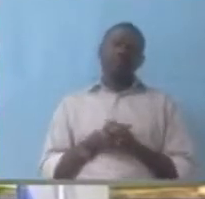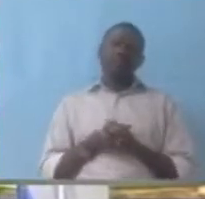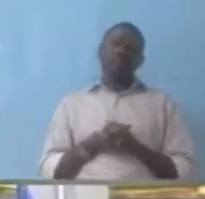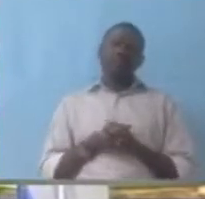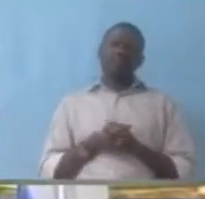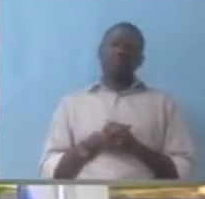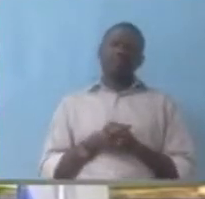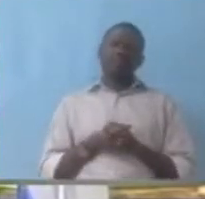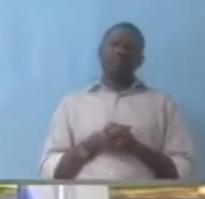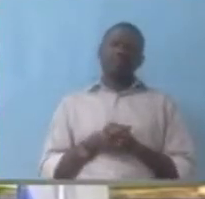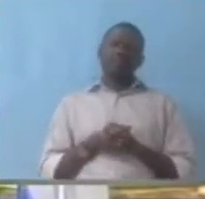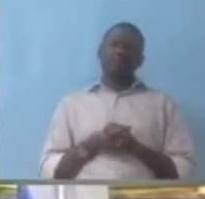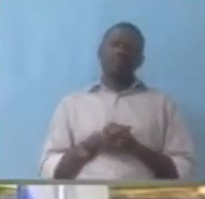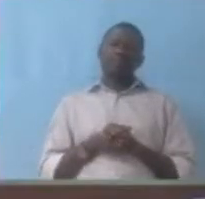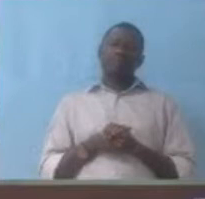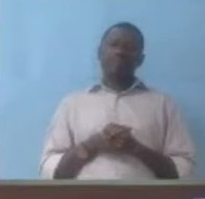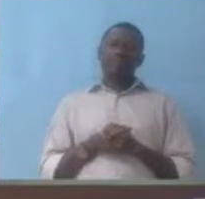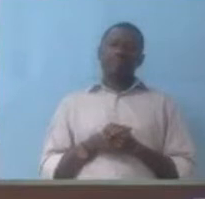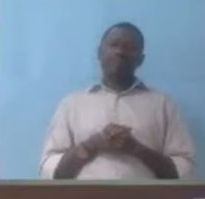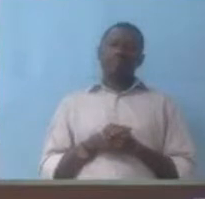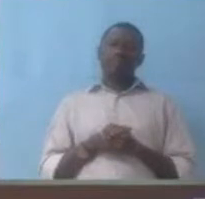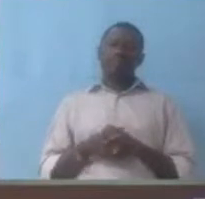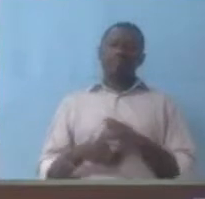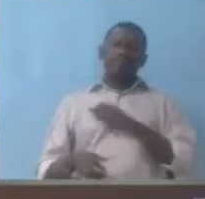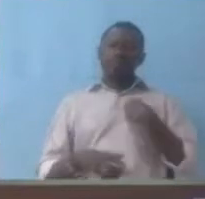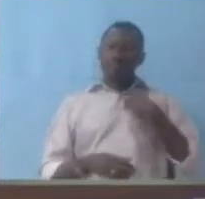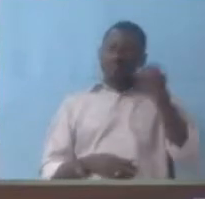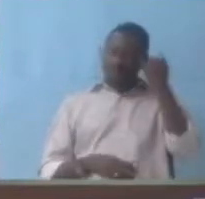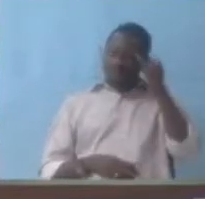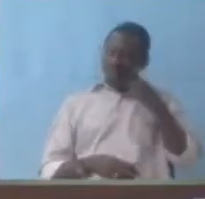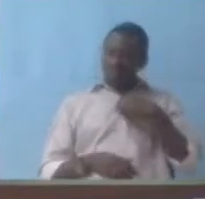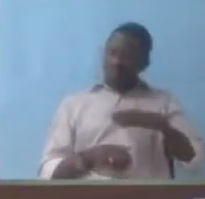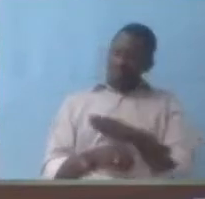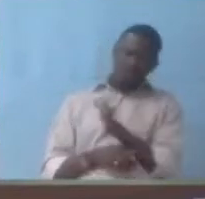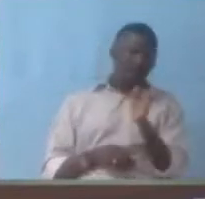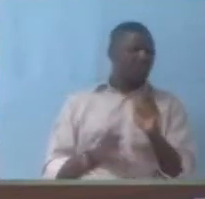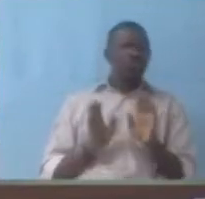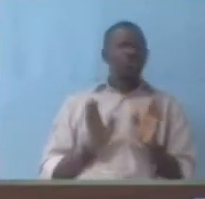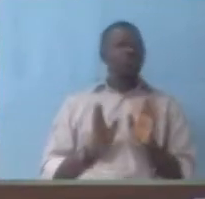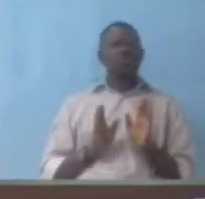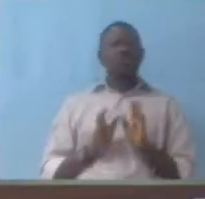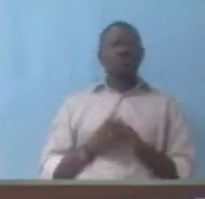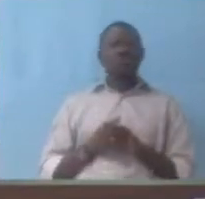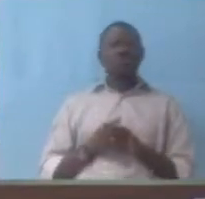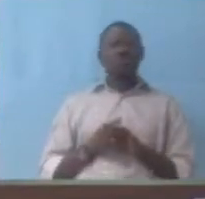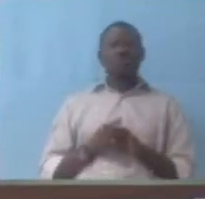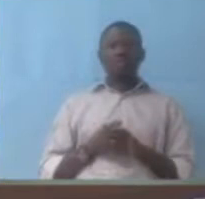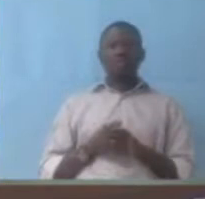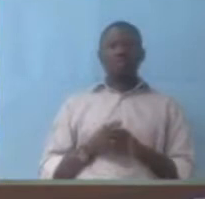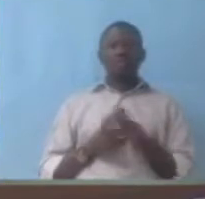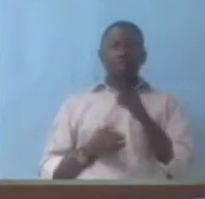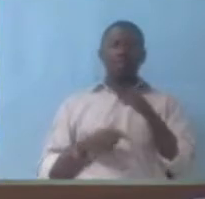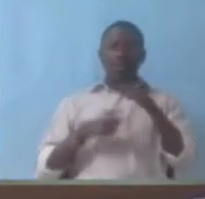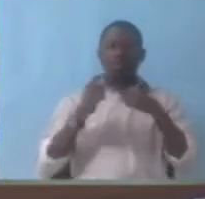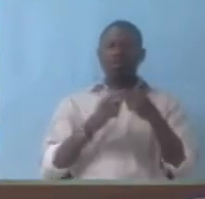pour ka ajabi de. It's not my intention to deviate. Amanke nanganiyoti pour ka silo bula. This is about